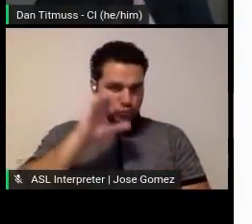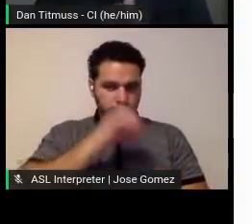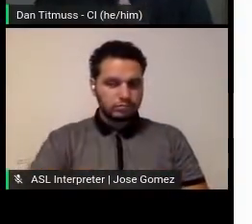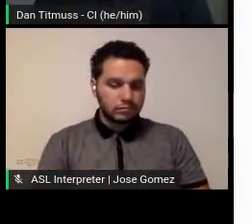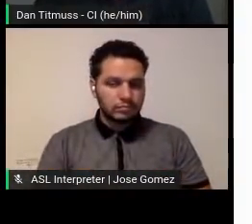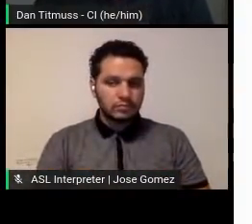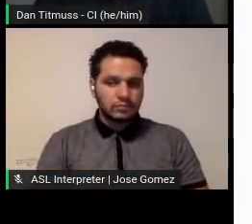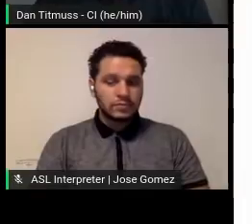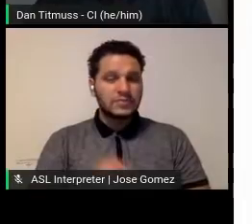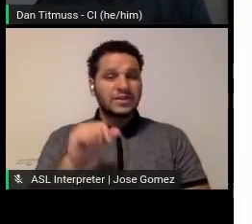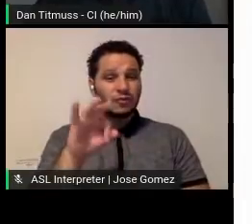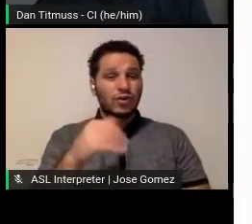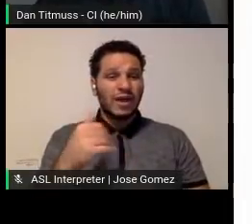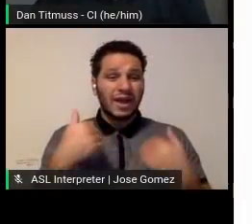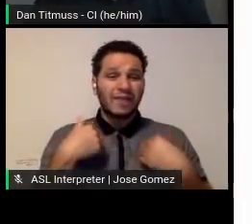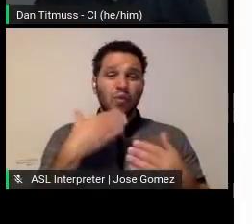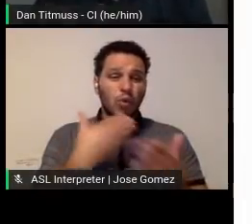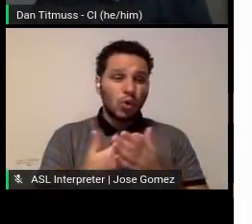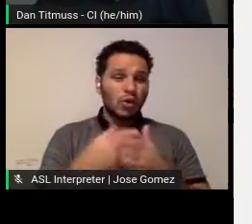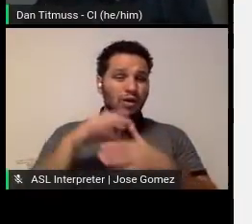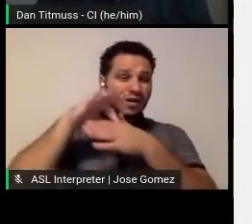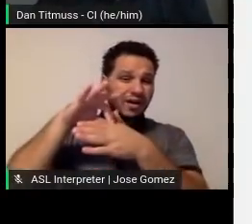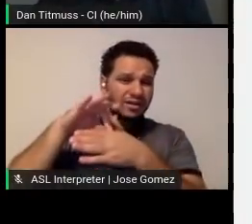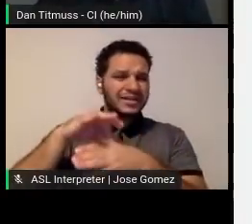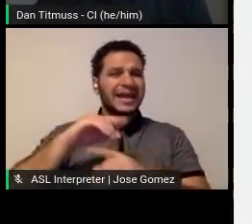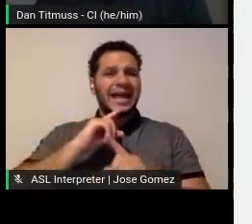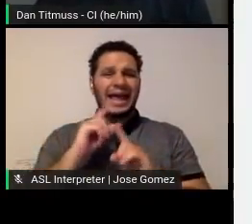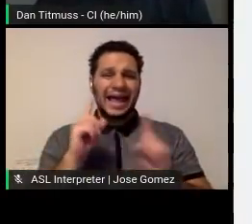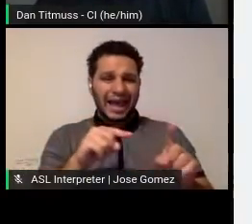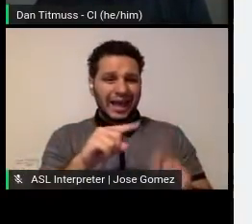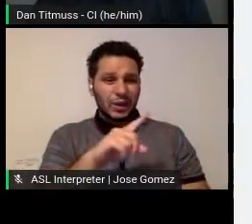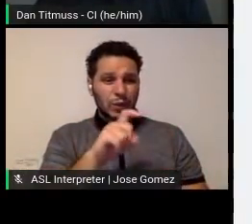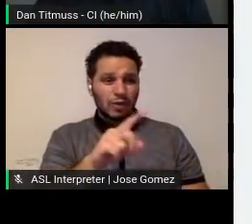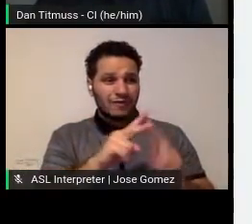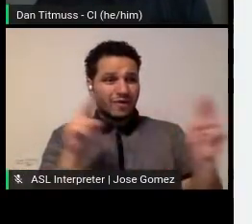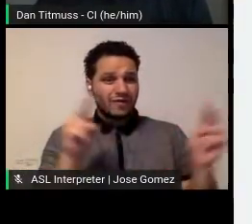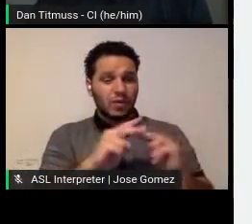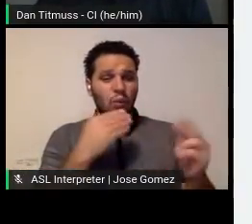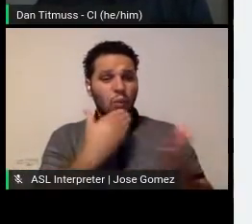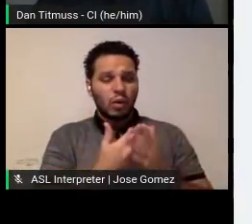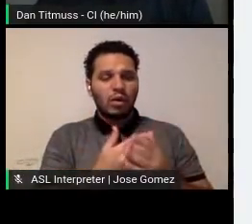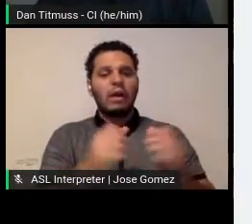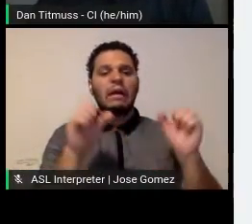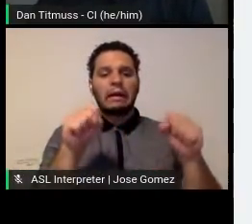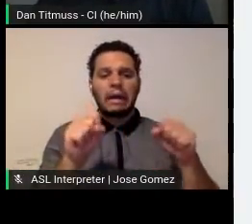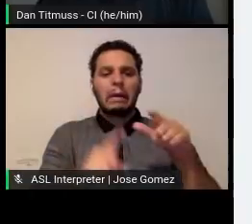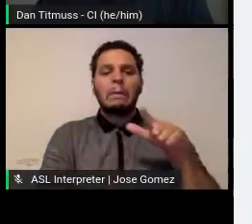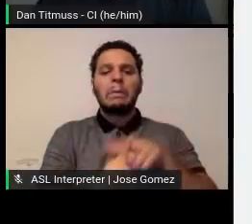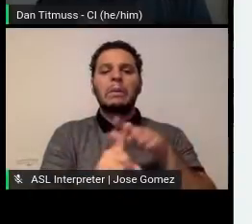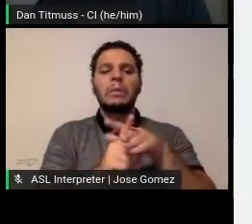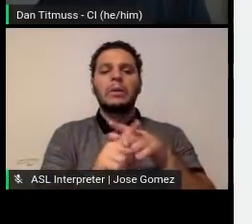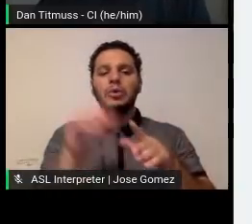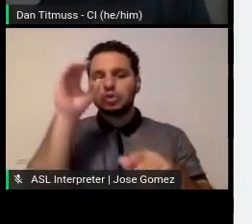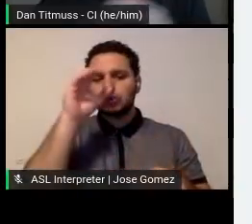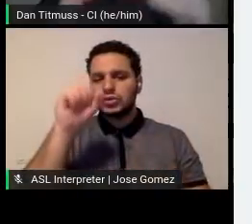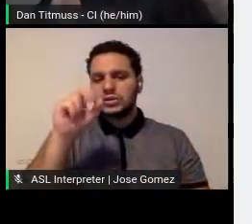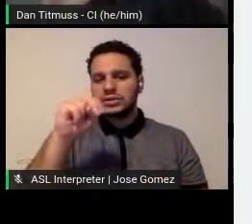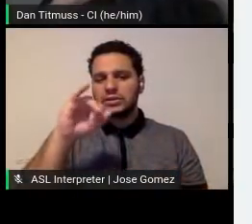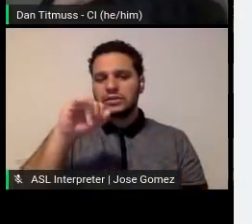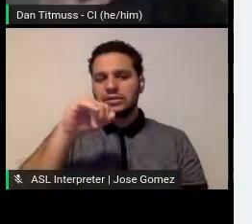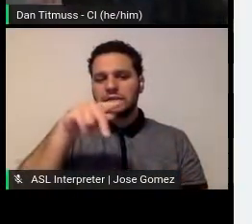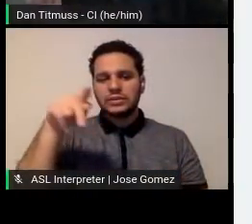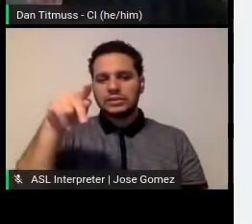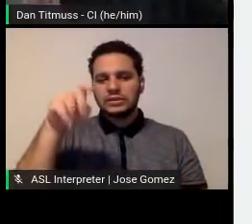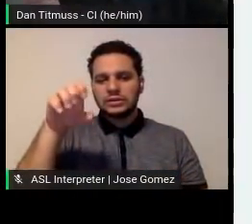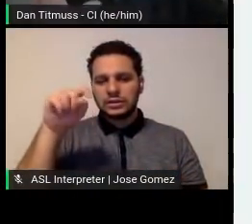And you know, if you have a really, really good piece of content that answers a question very well, then it can appear in search snippets as well. So search snippets are